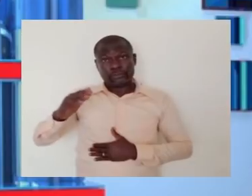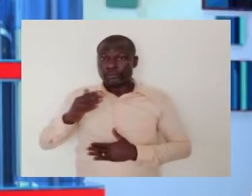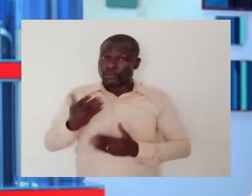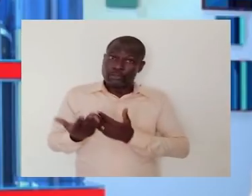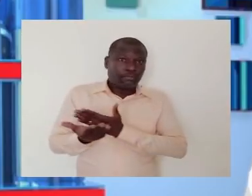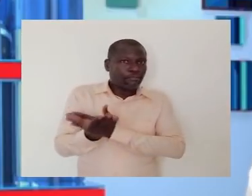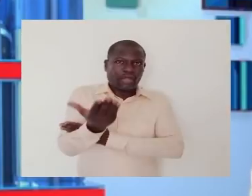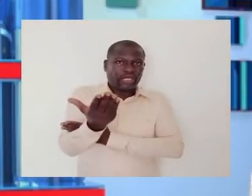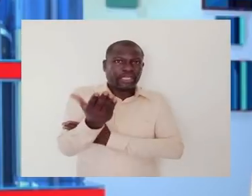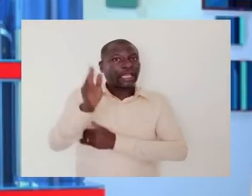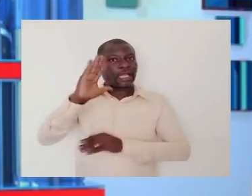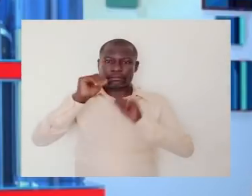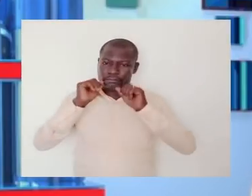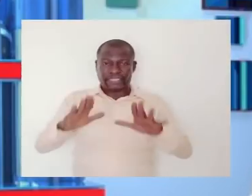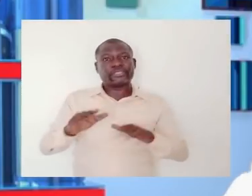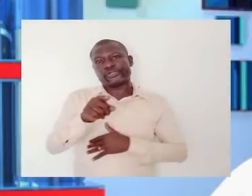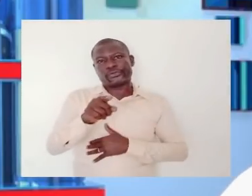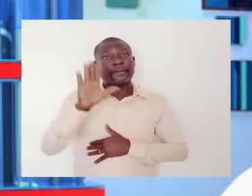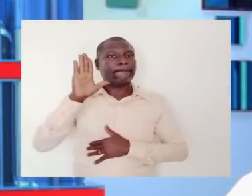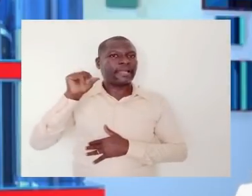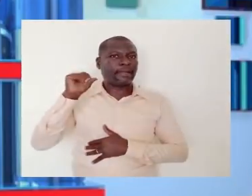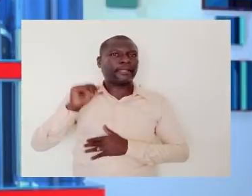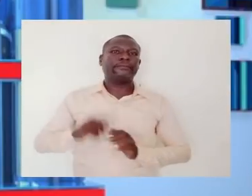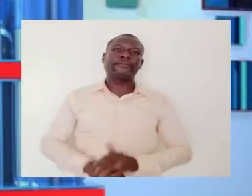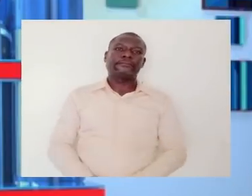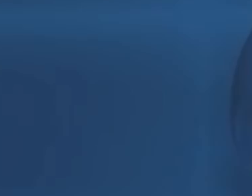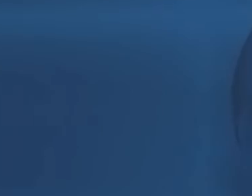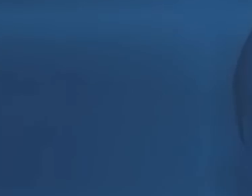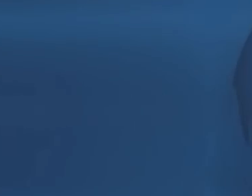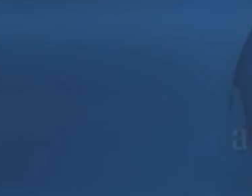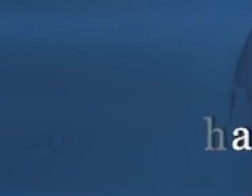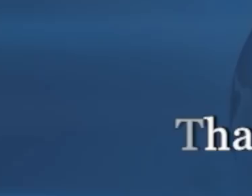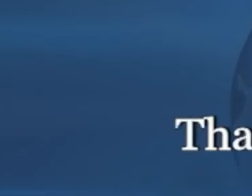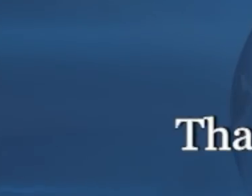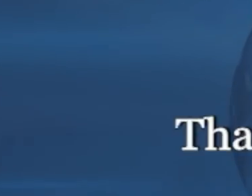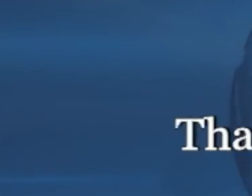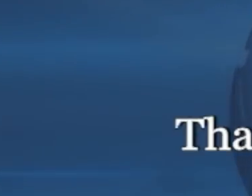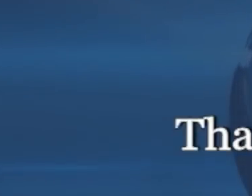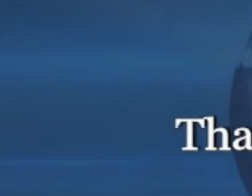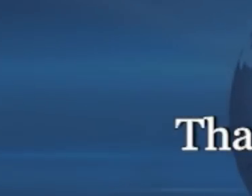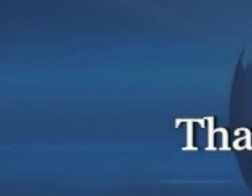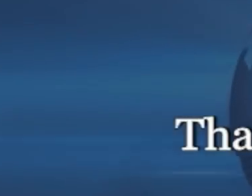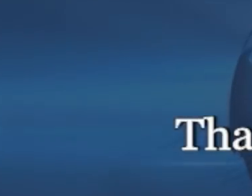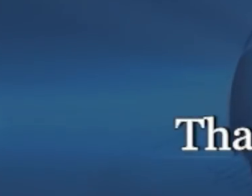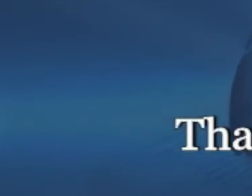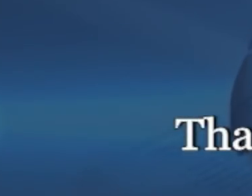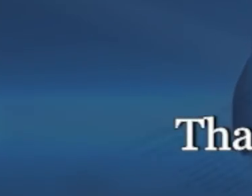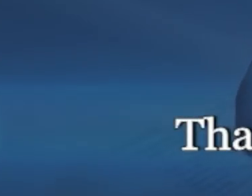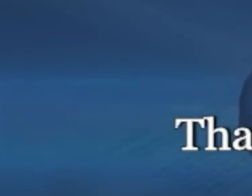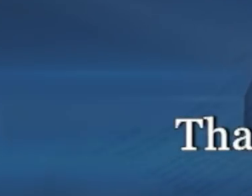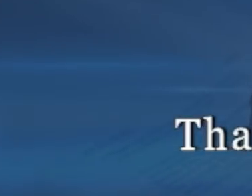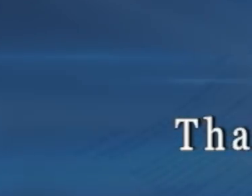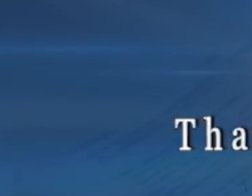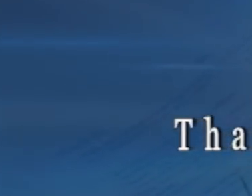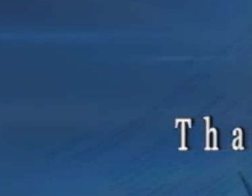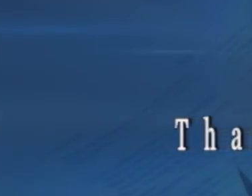you, and good morning. God richly bless you. Bye-bye. And we survive from the star God.